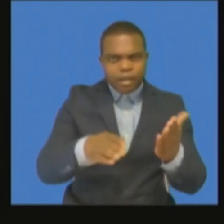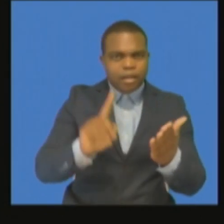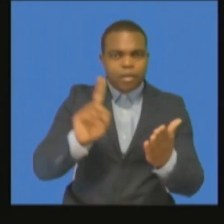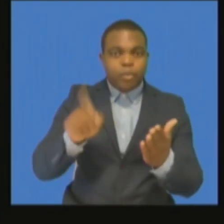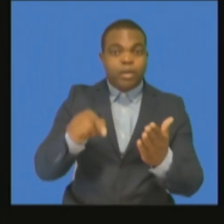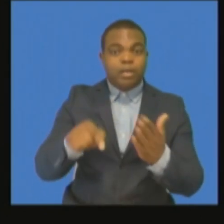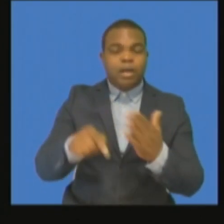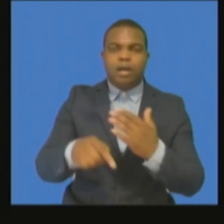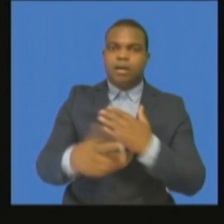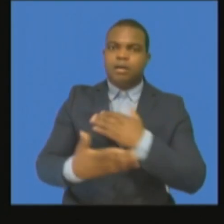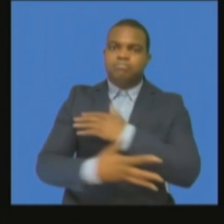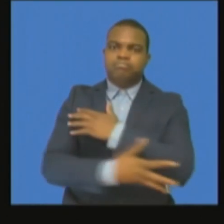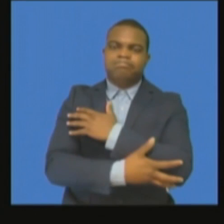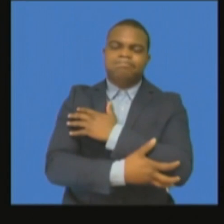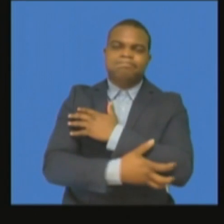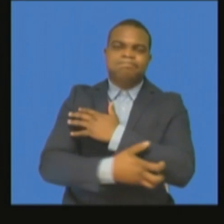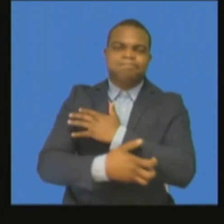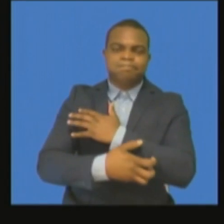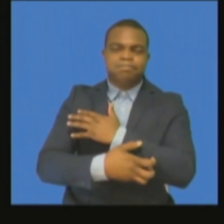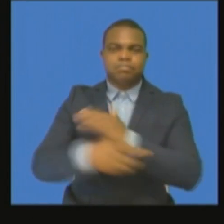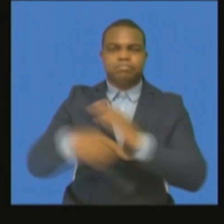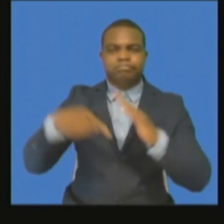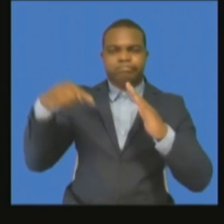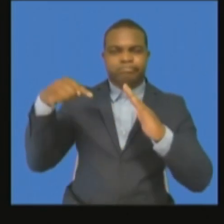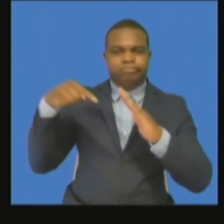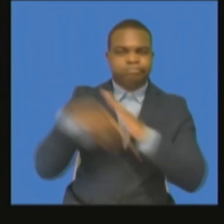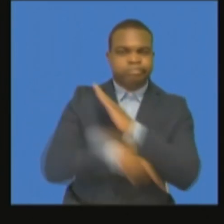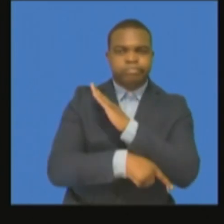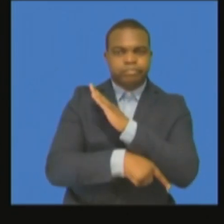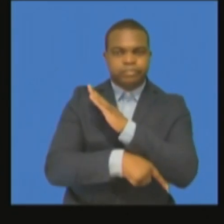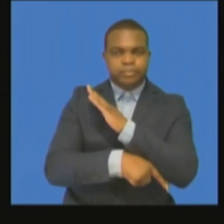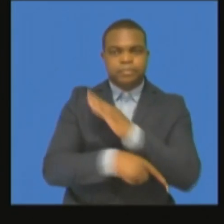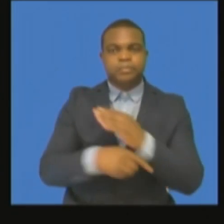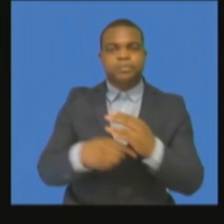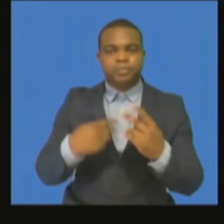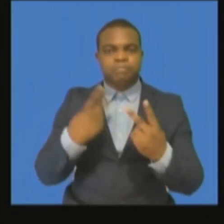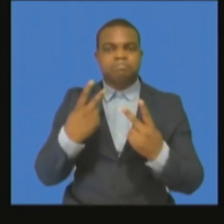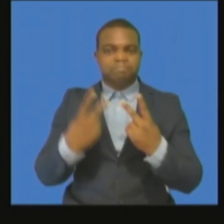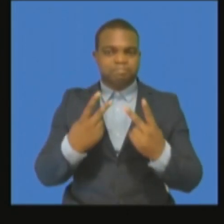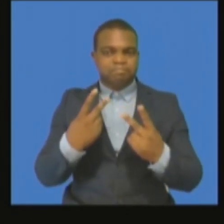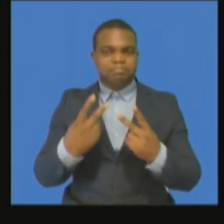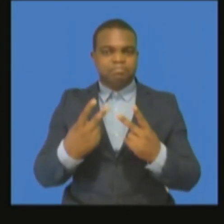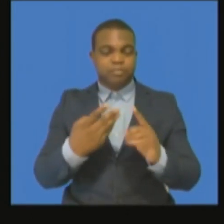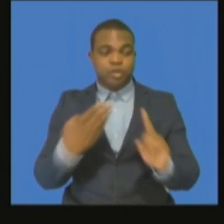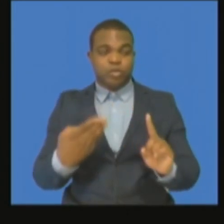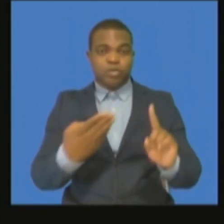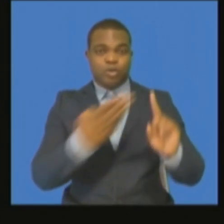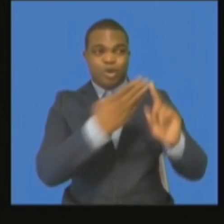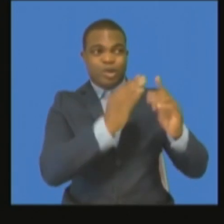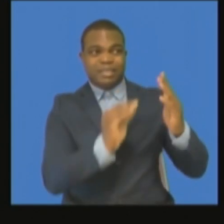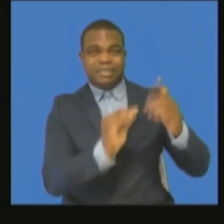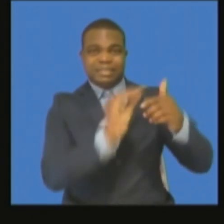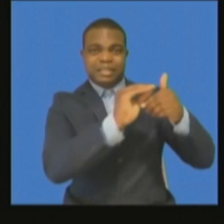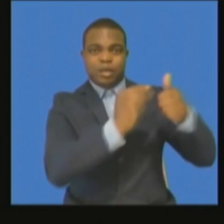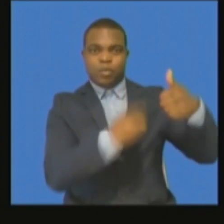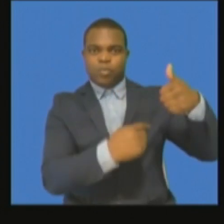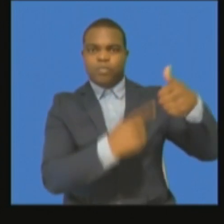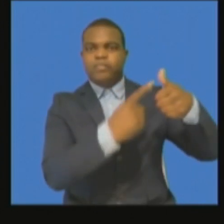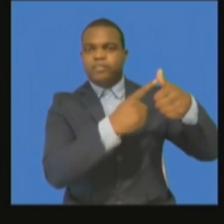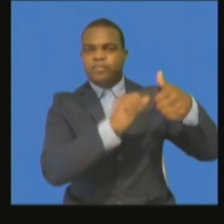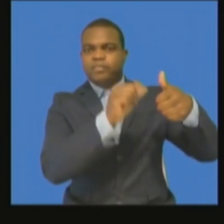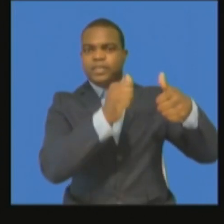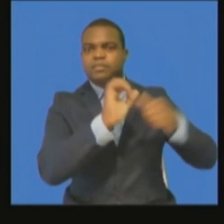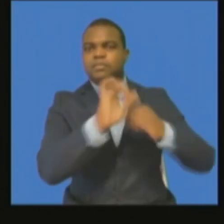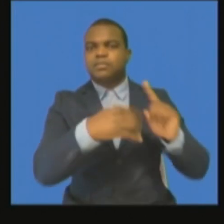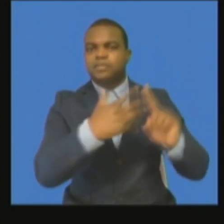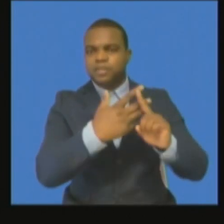everywhere. Many African and other countries of the South continue to face the scourge of poverty and extreme